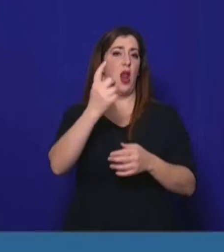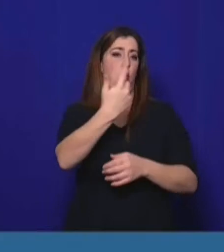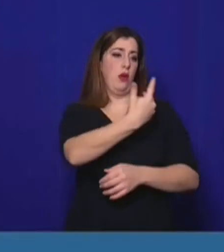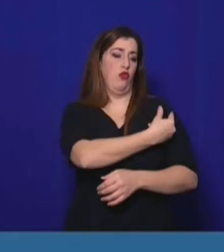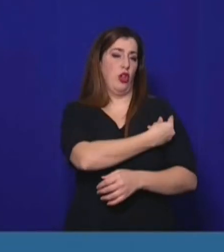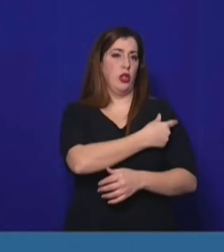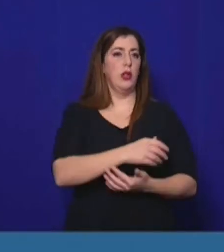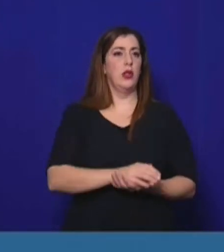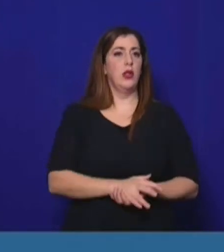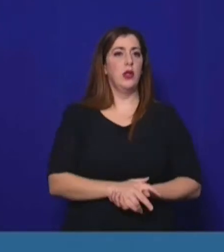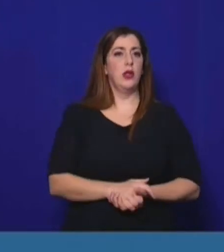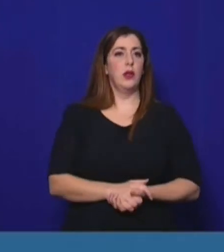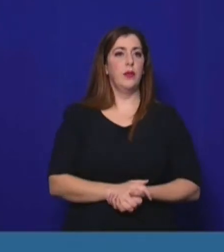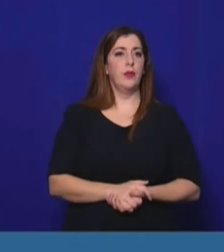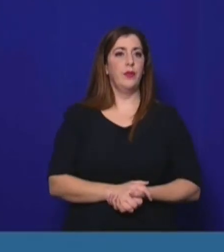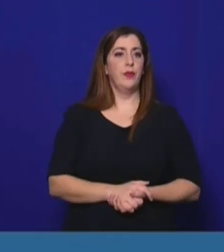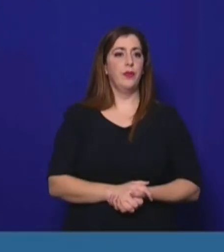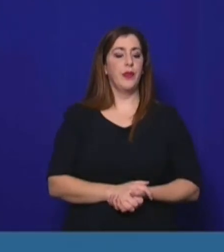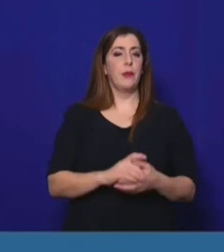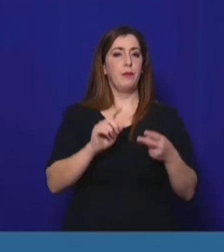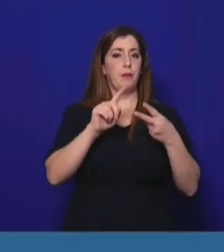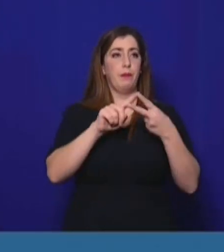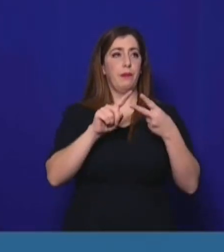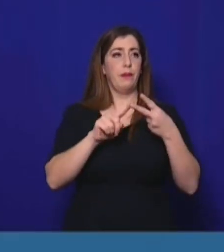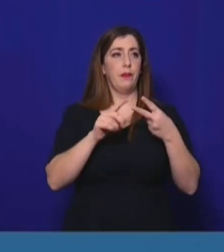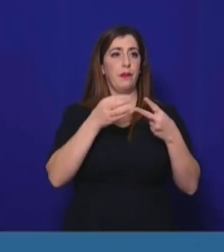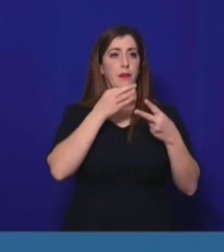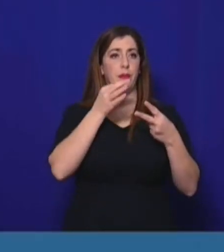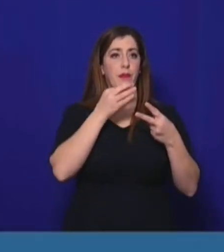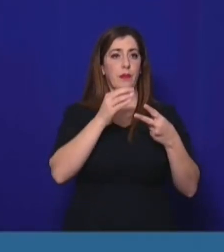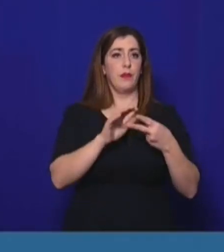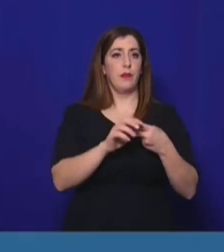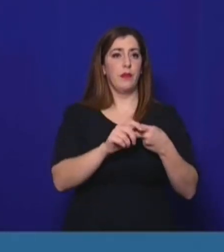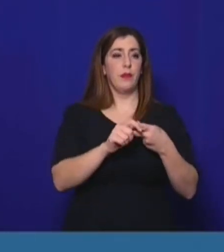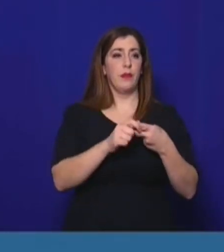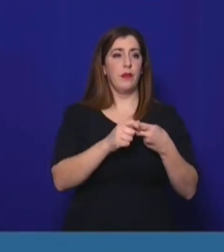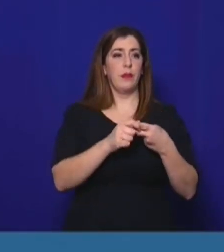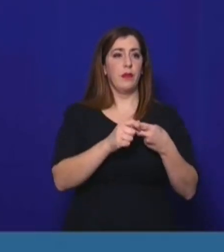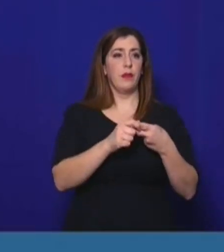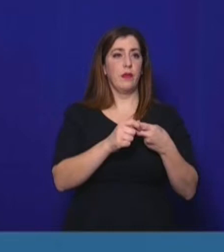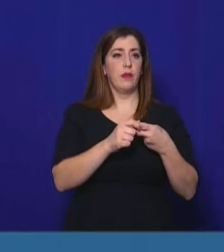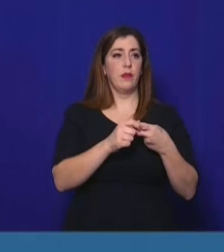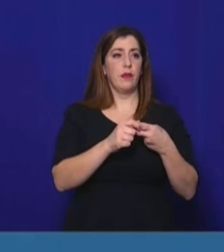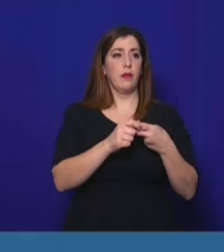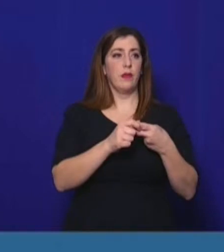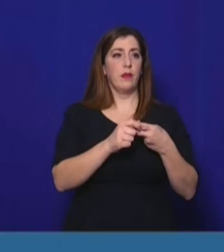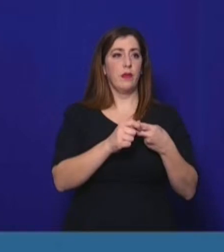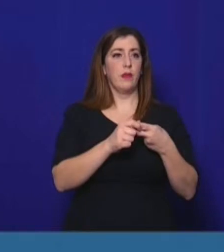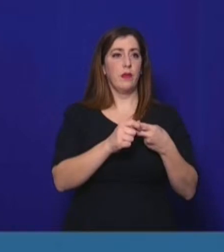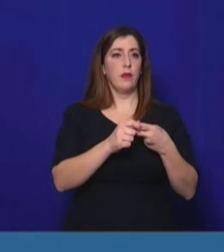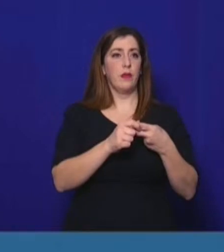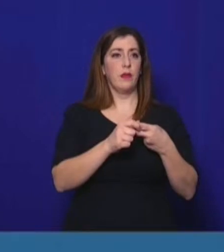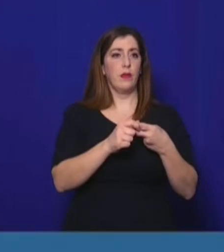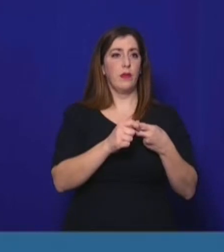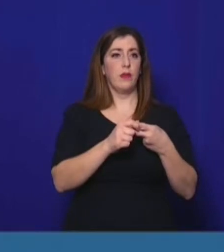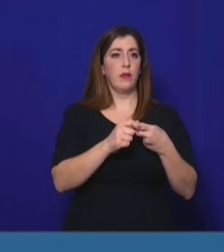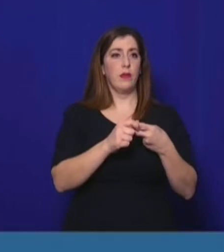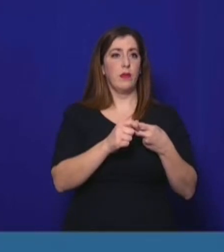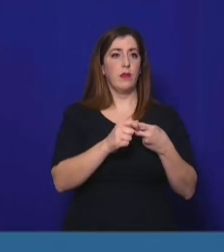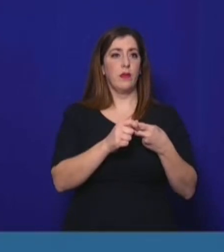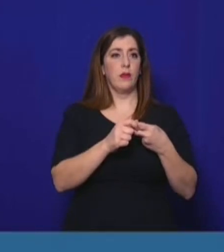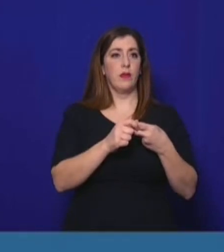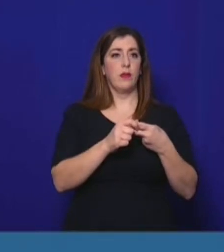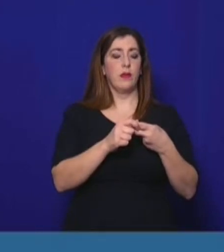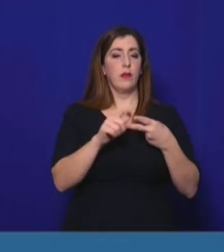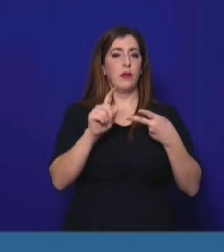Hello, Professor Gauci. Għandi żewġ mistoqsijiet jekk jogħġbok, tlieta actually. Mela peress iżidu l-każijiet, rajtu xi żieda fil-bookings